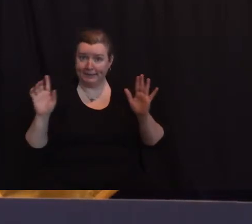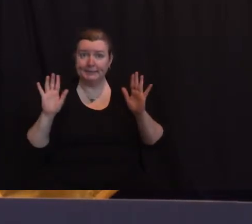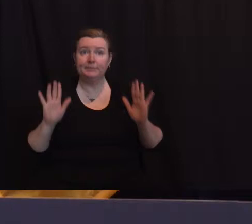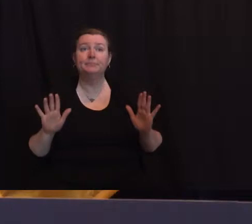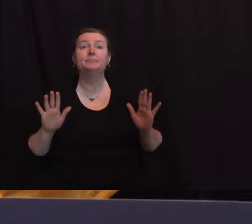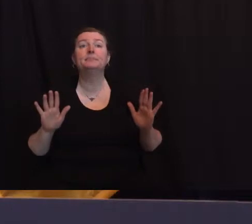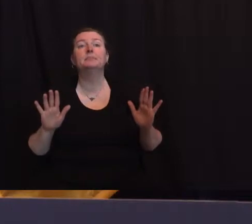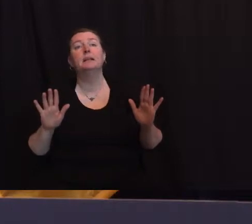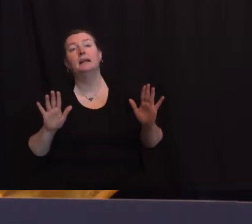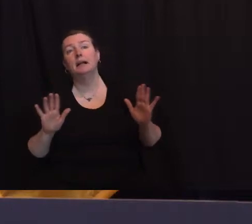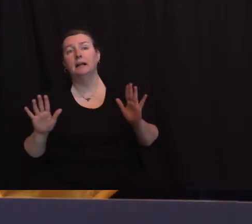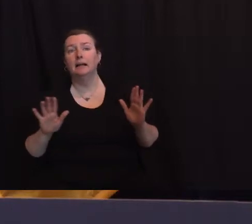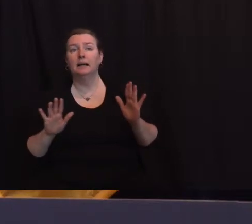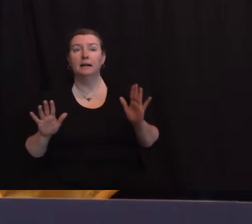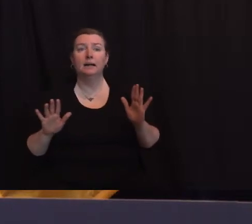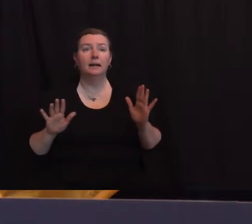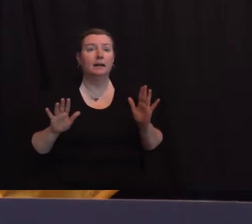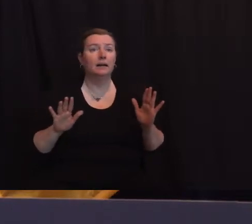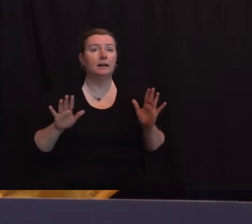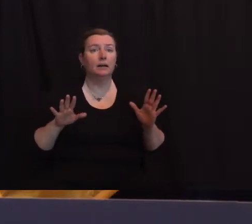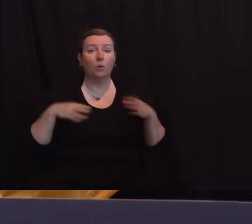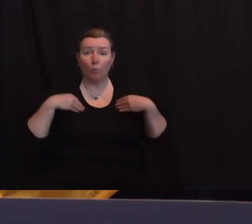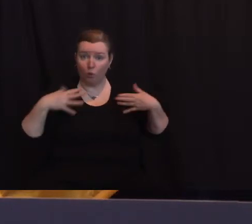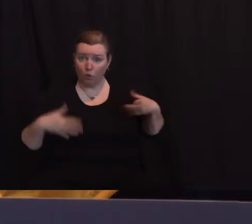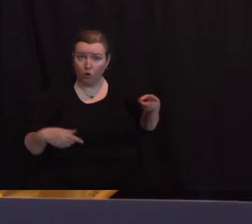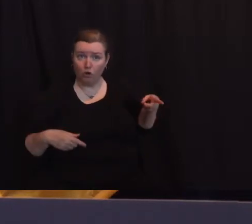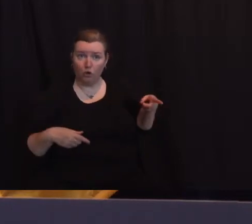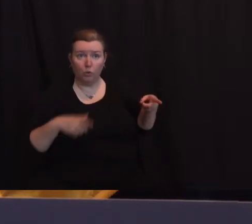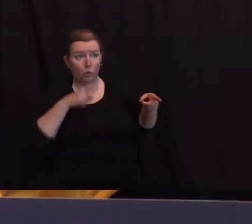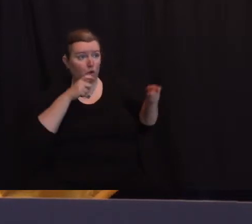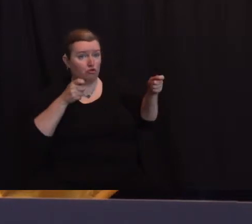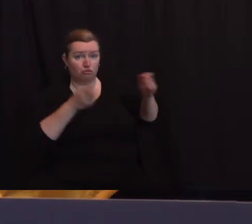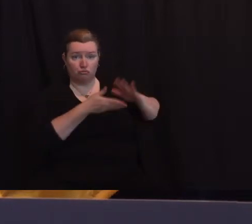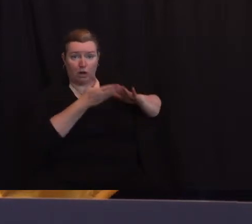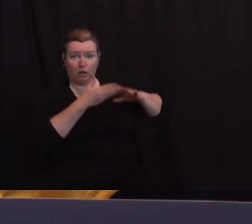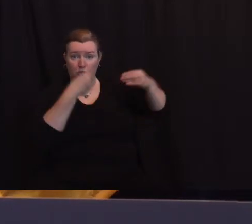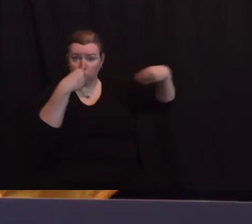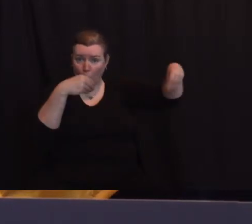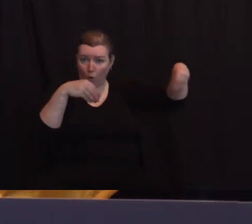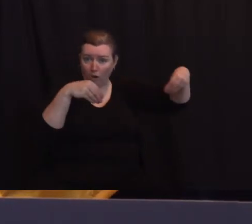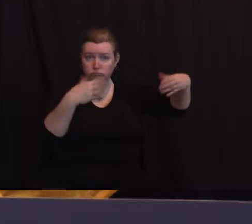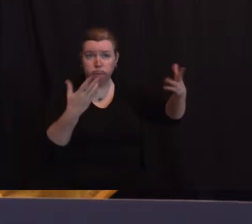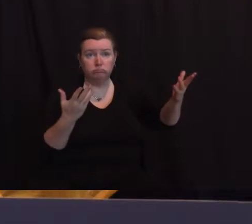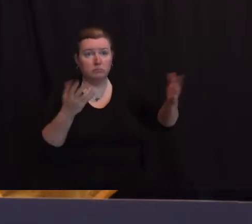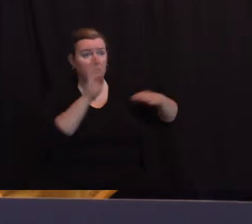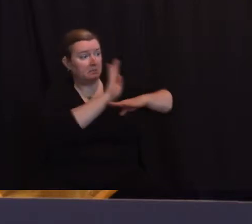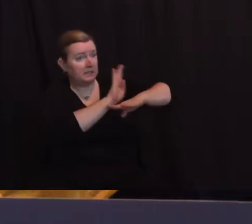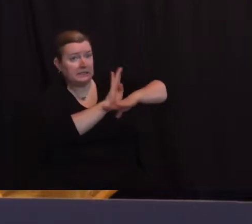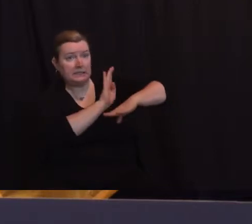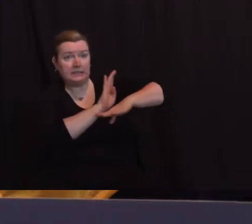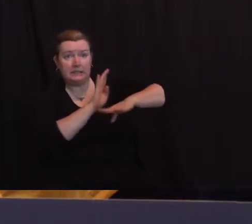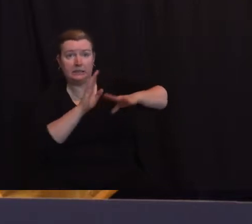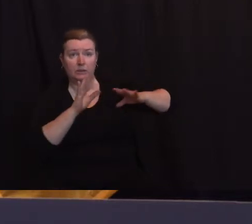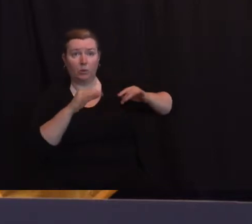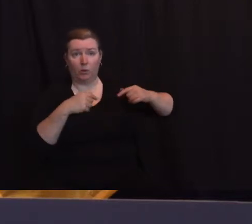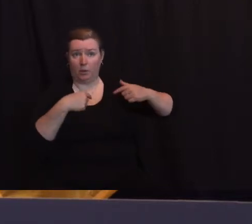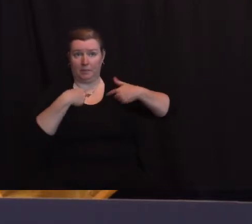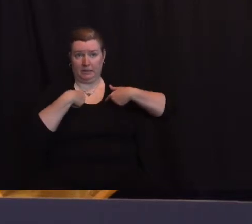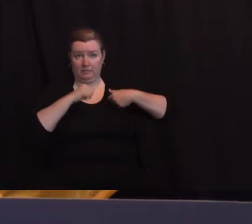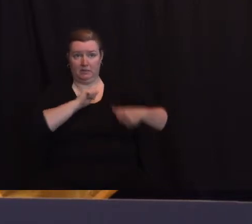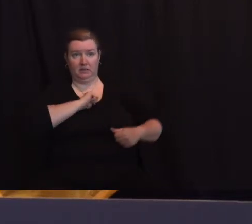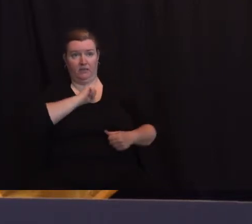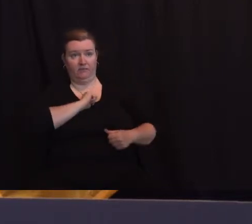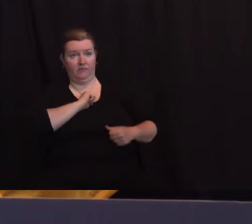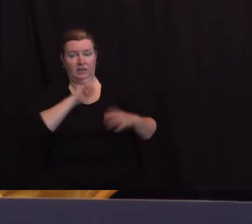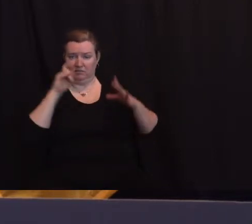the proprietor or the owner, whoever the role may be, or the individual themselves to choose